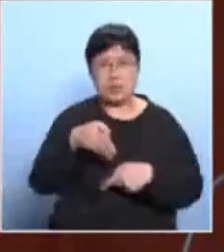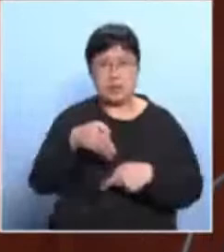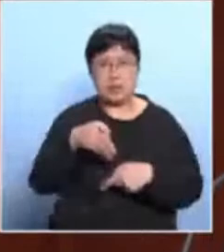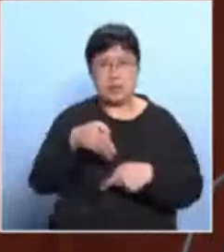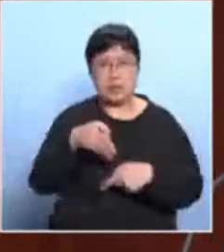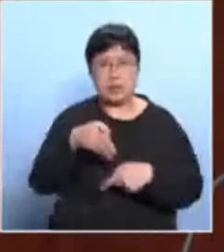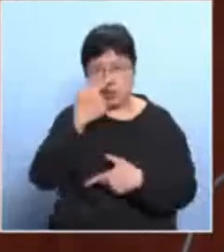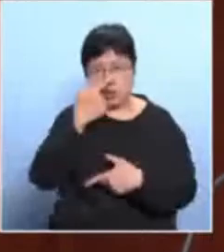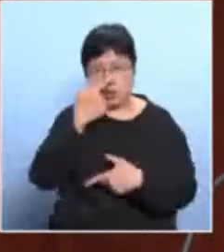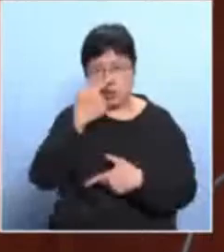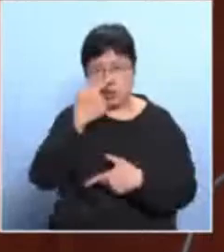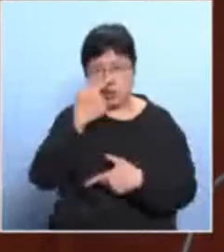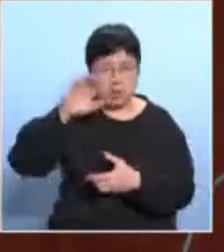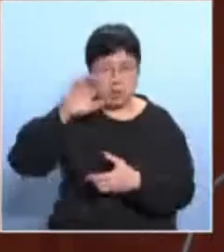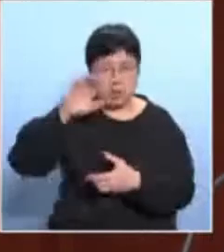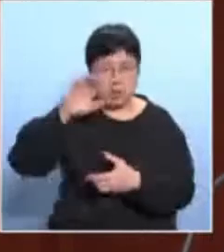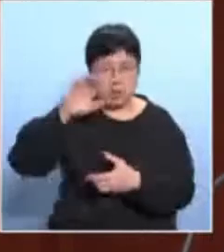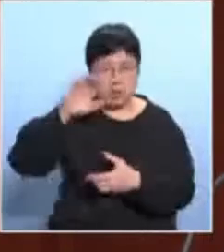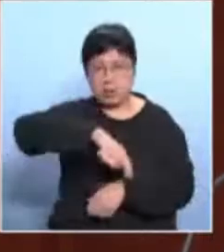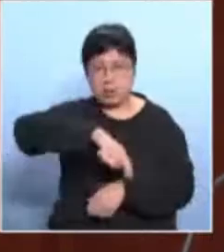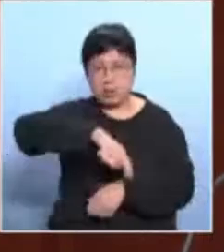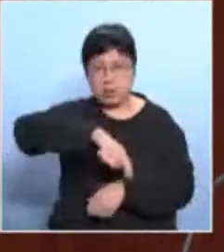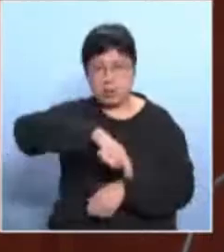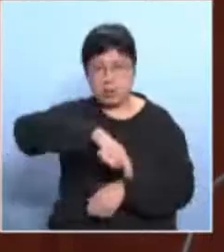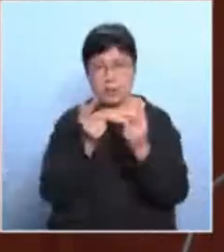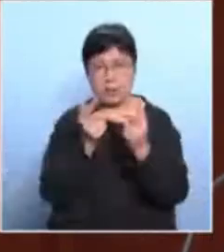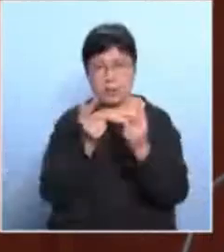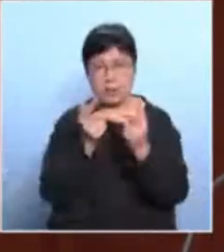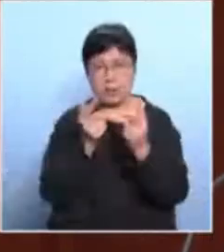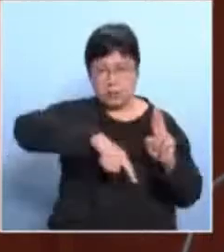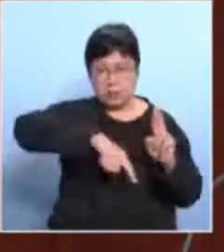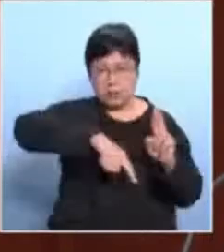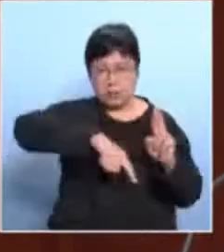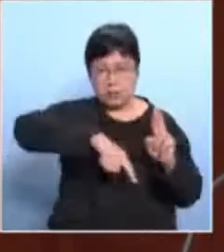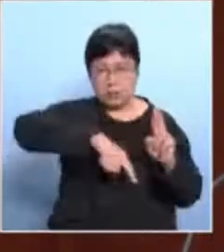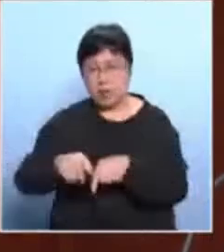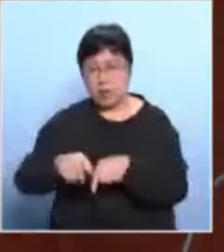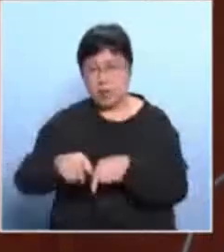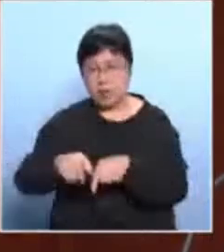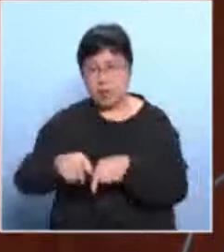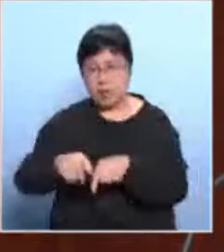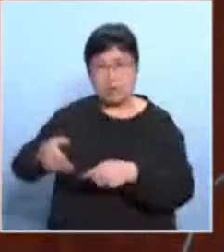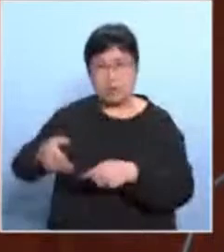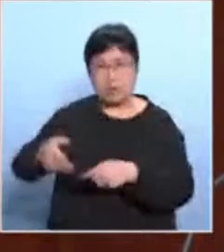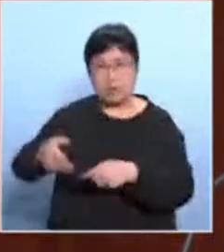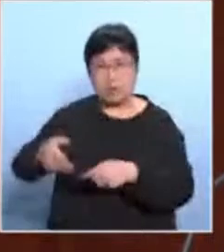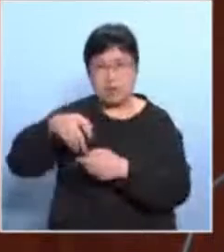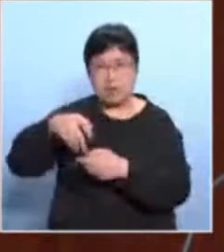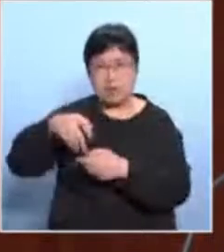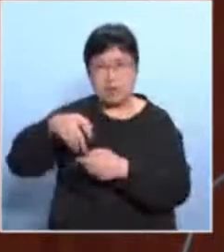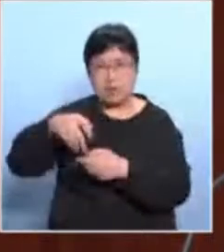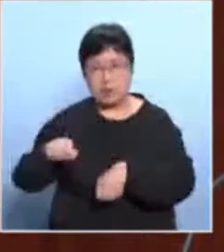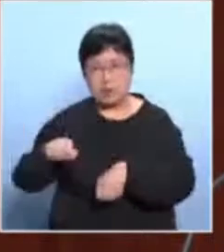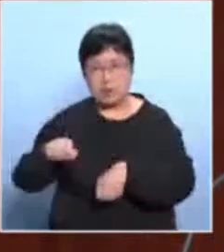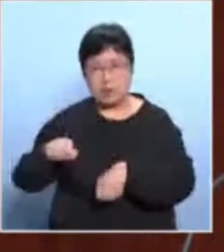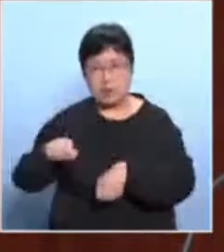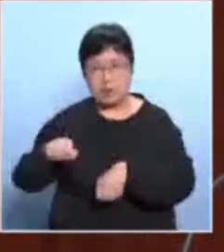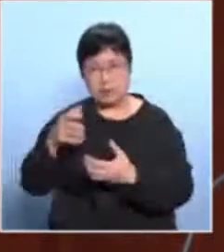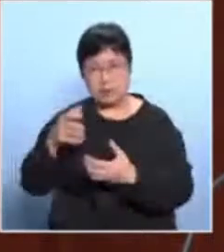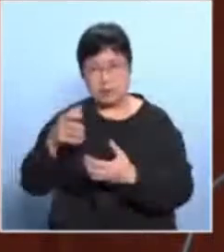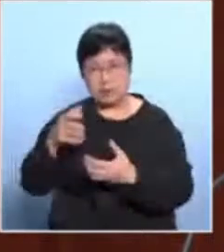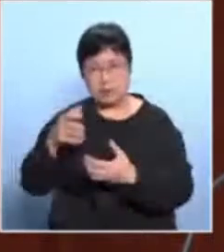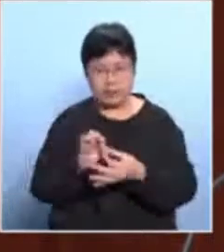Innovation Cooperation Zone is the convergence point of the Northern Metropolis and the Guangzhou-Shenzhen Innovation and Technology